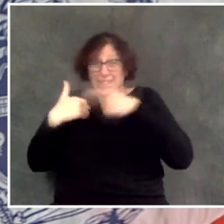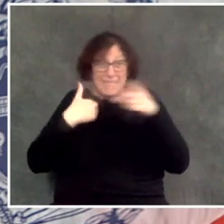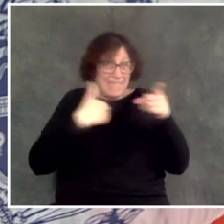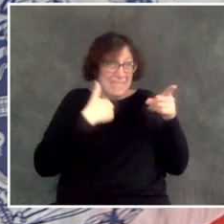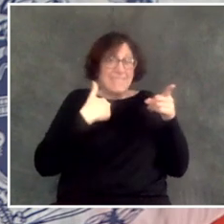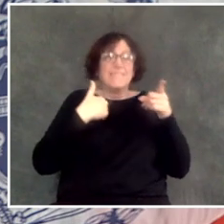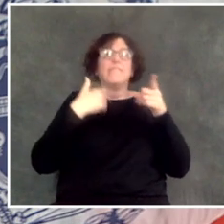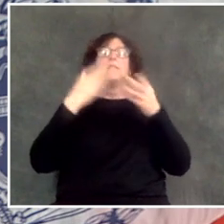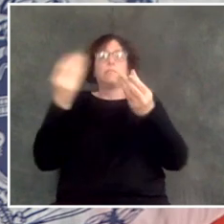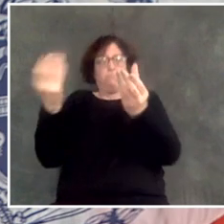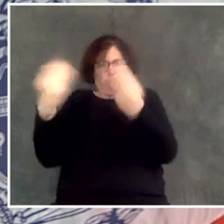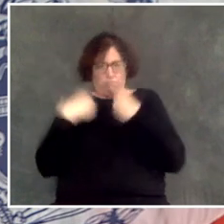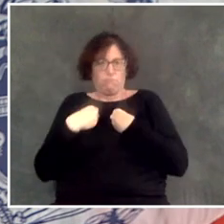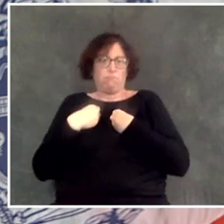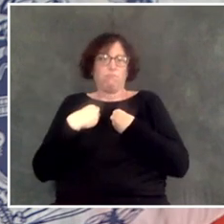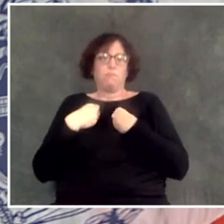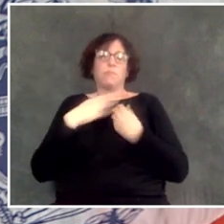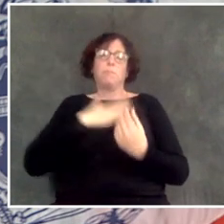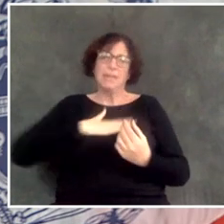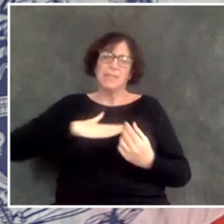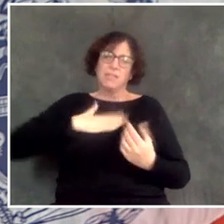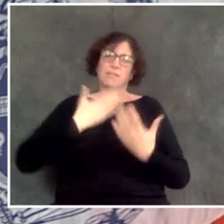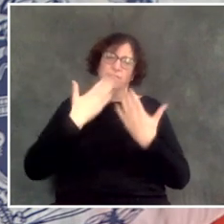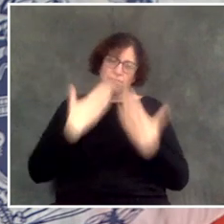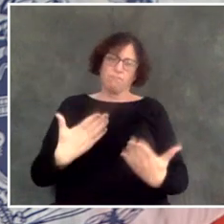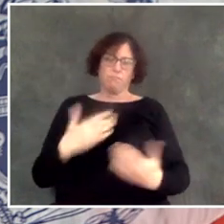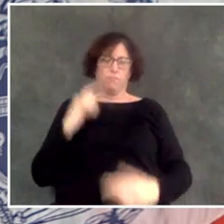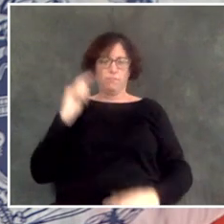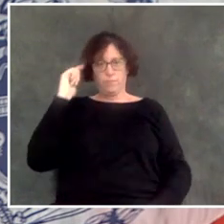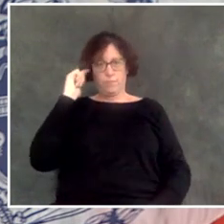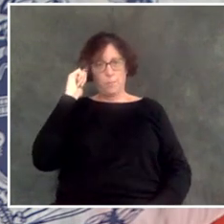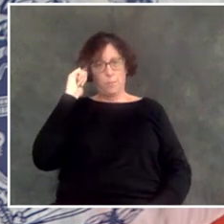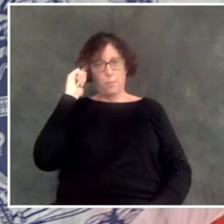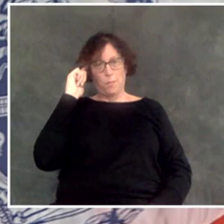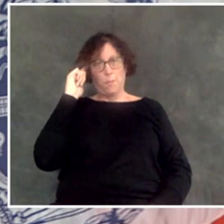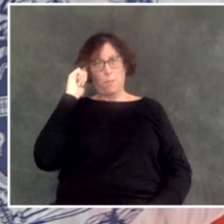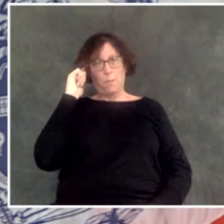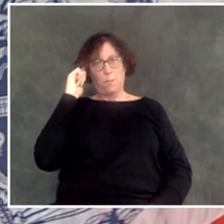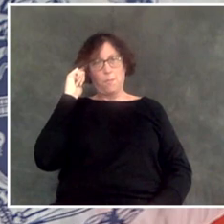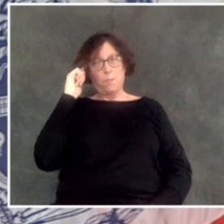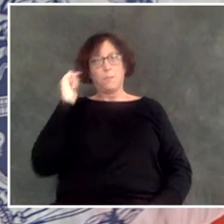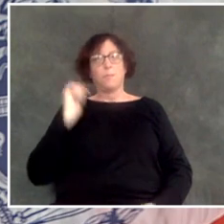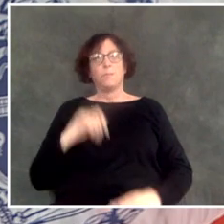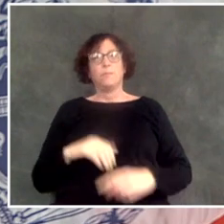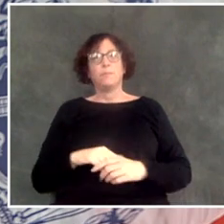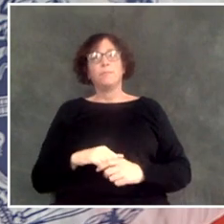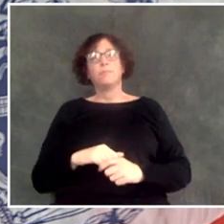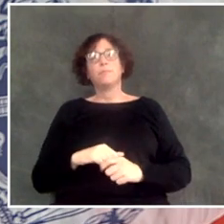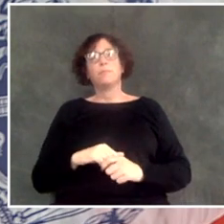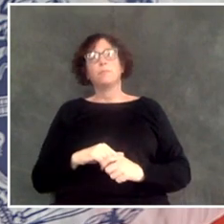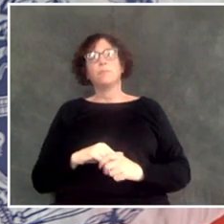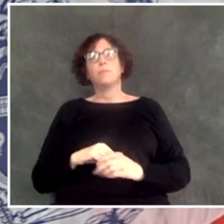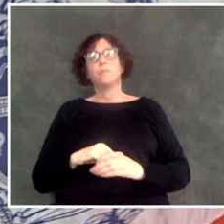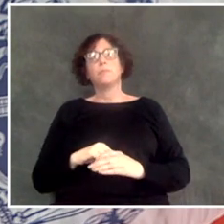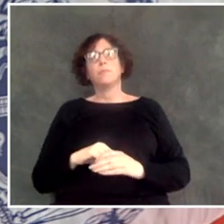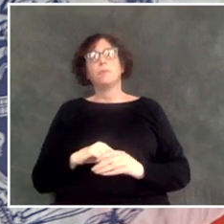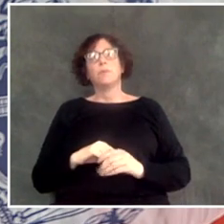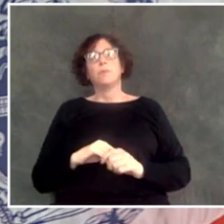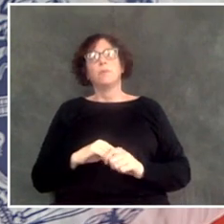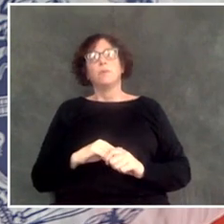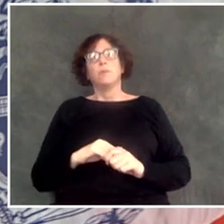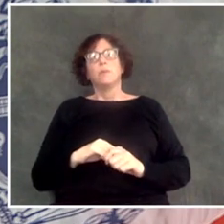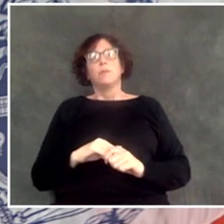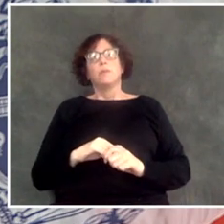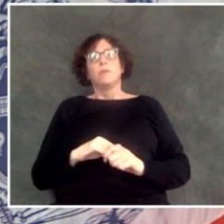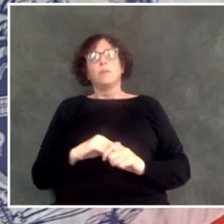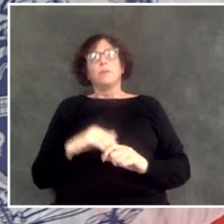so they can get to the front, they can get to those who need them. And once we have them, and I can't give you an exact estimate, I can tell you it will